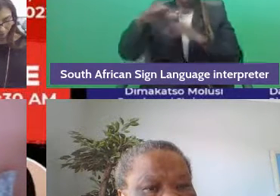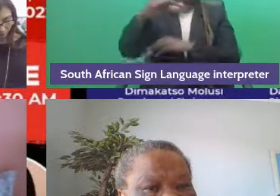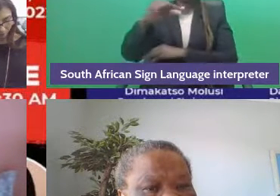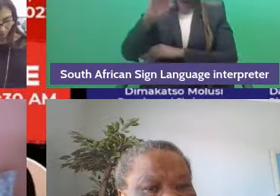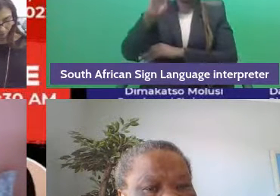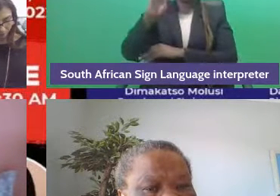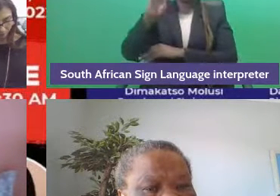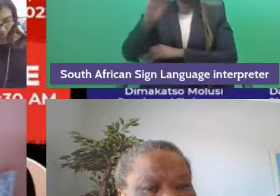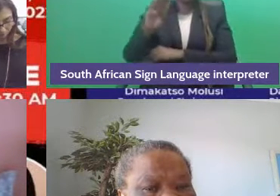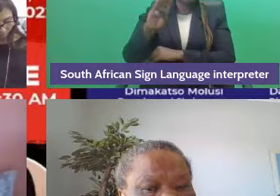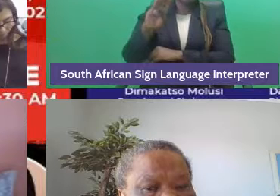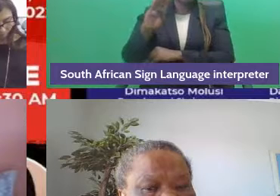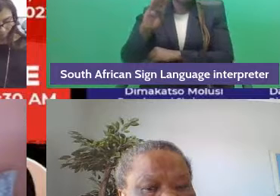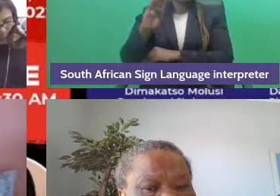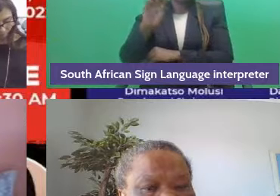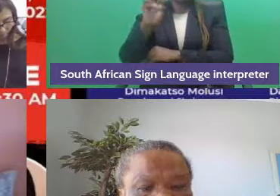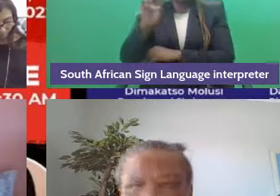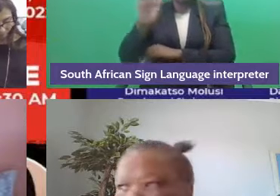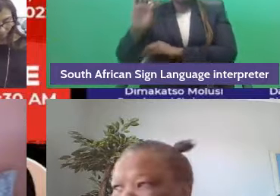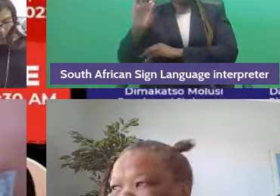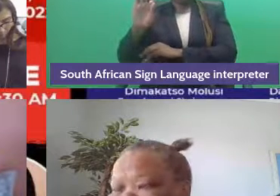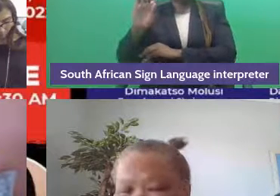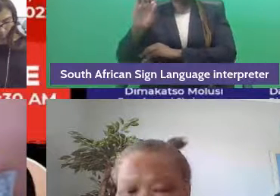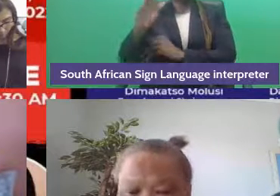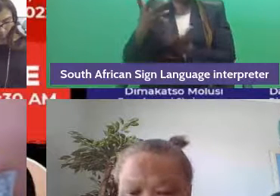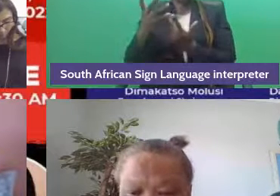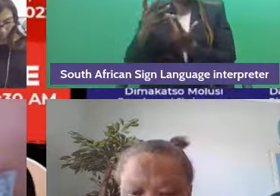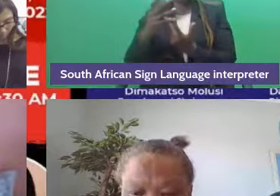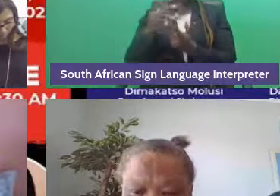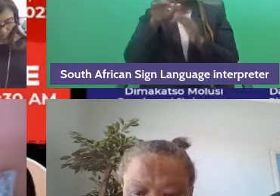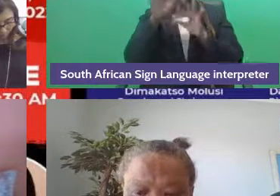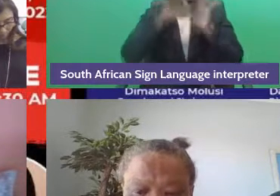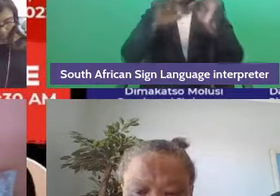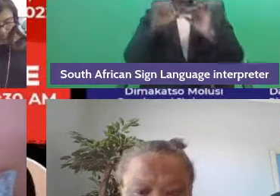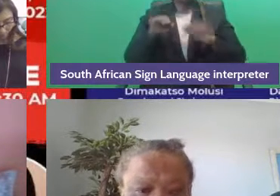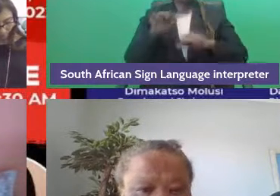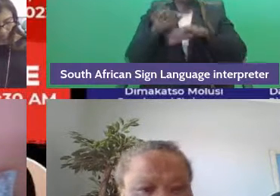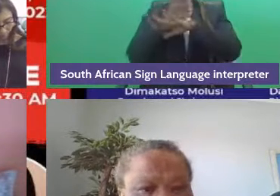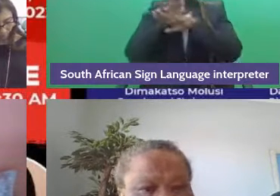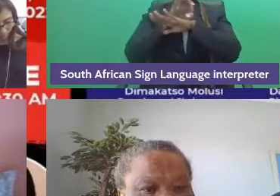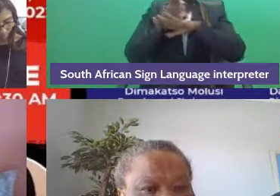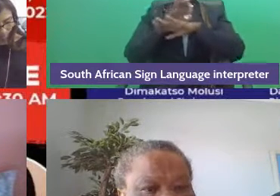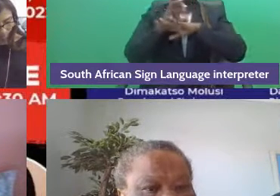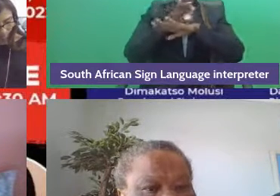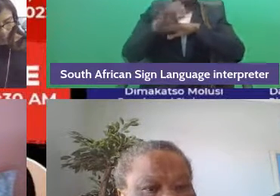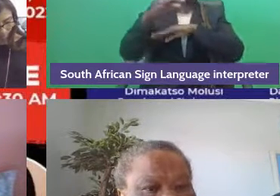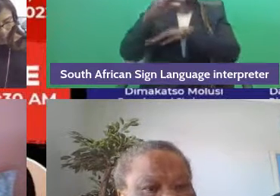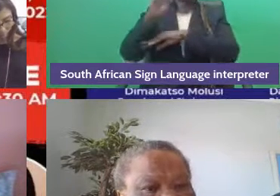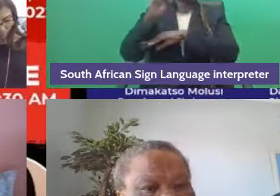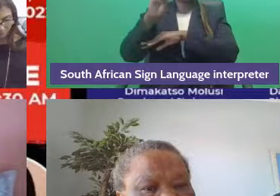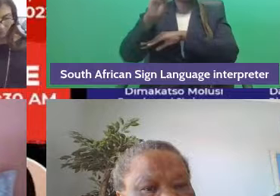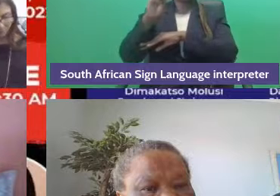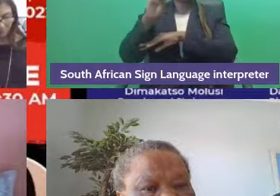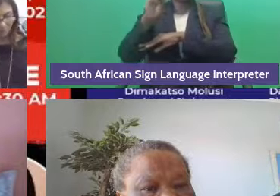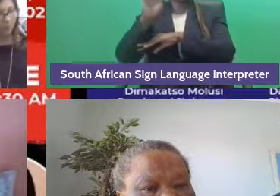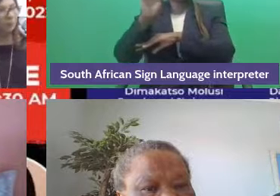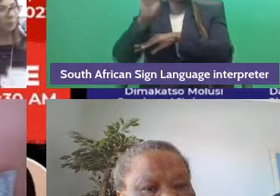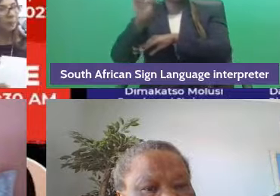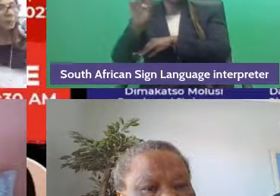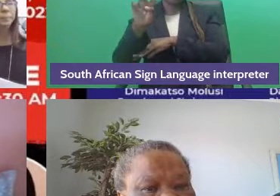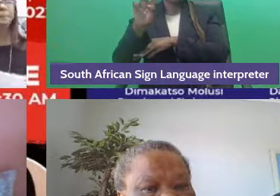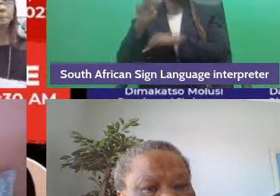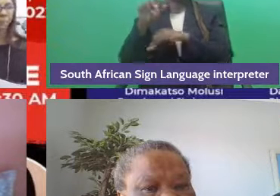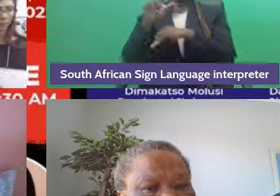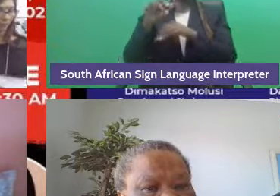response efforts? And could you also touch on the plans in the Gender-Based Violence and Femicide National Strategic Plan?